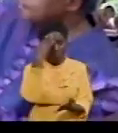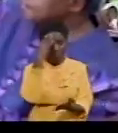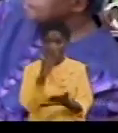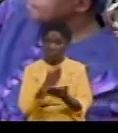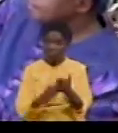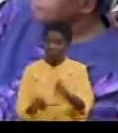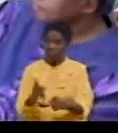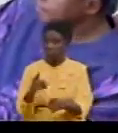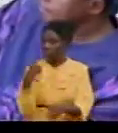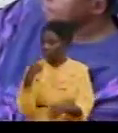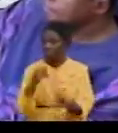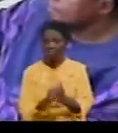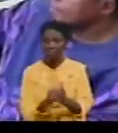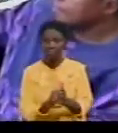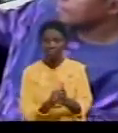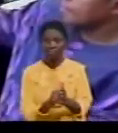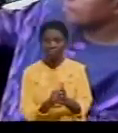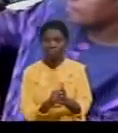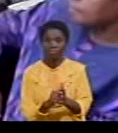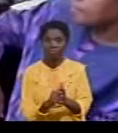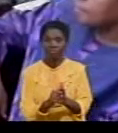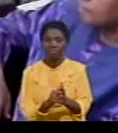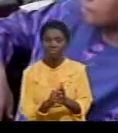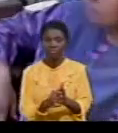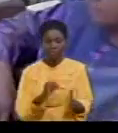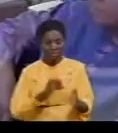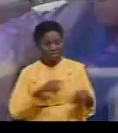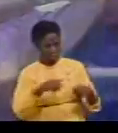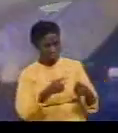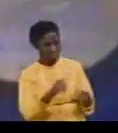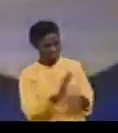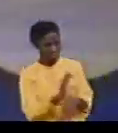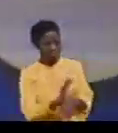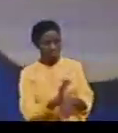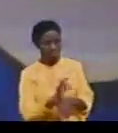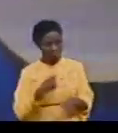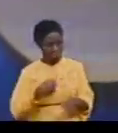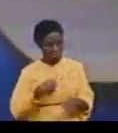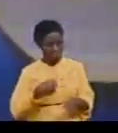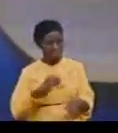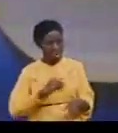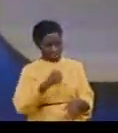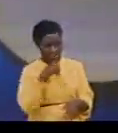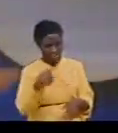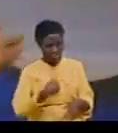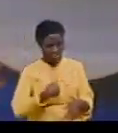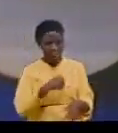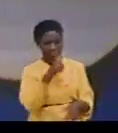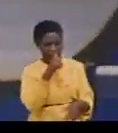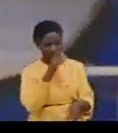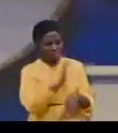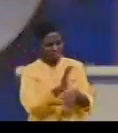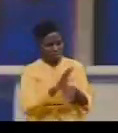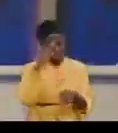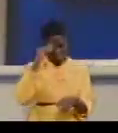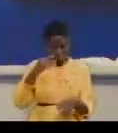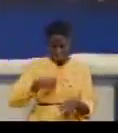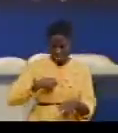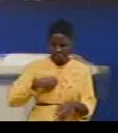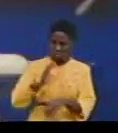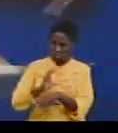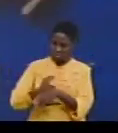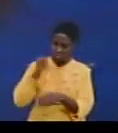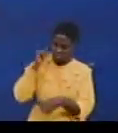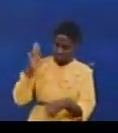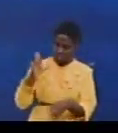people say, I go to church, I'm a church man, I'm a church woman. And